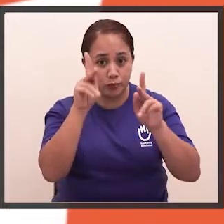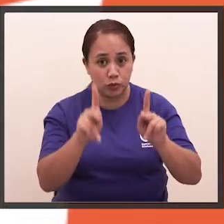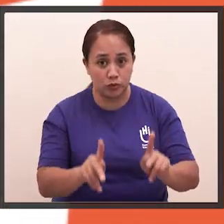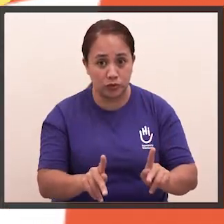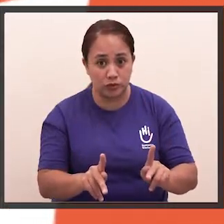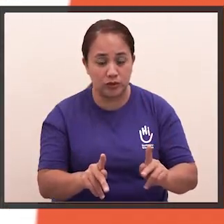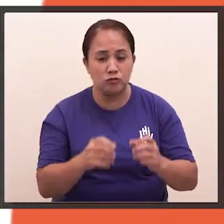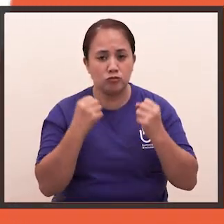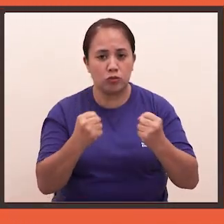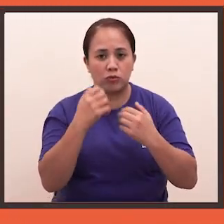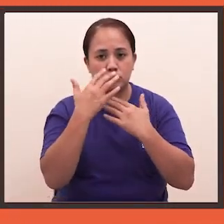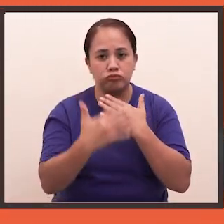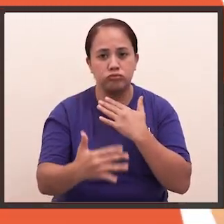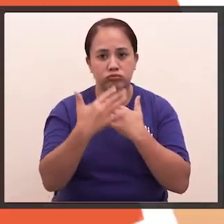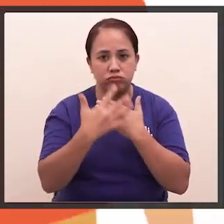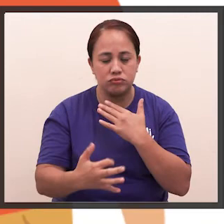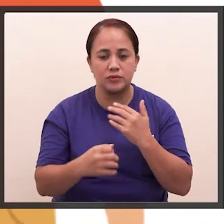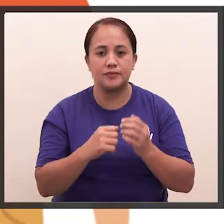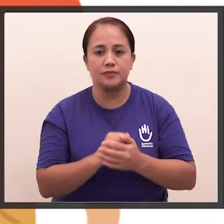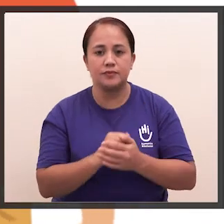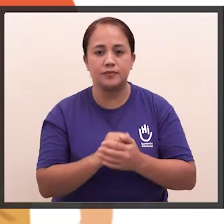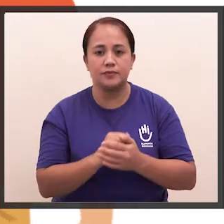person is severely bleeding.